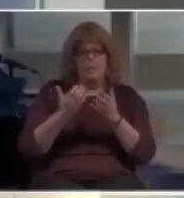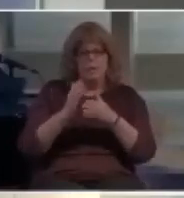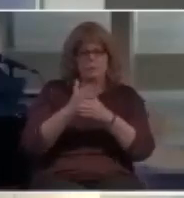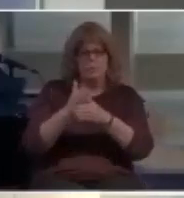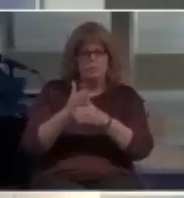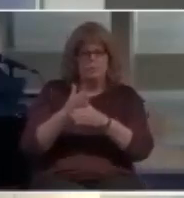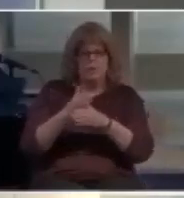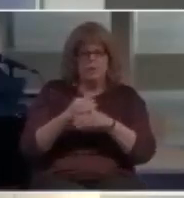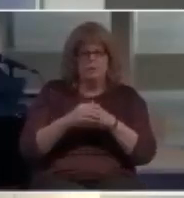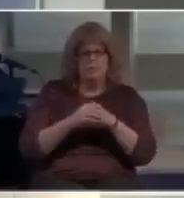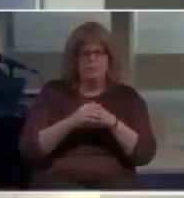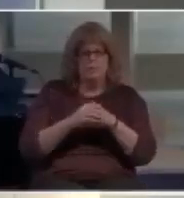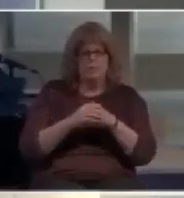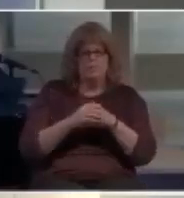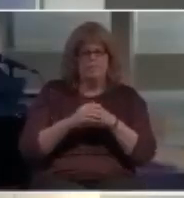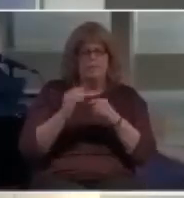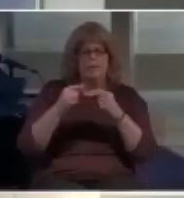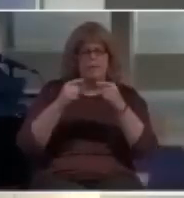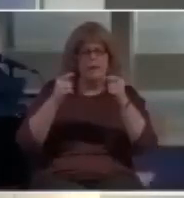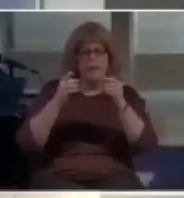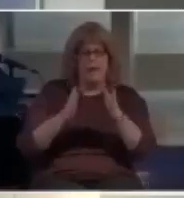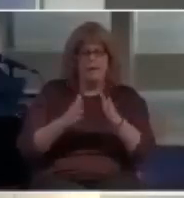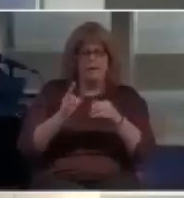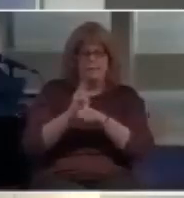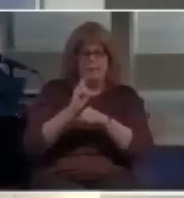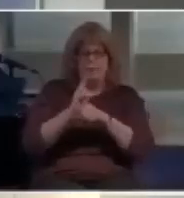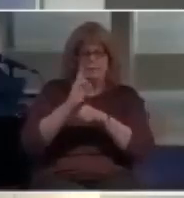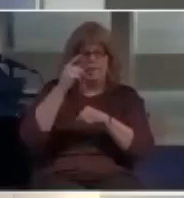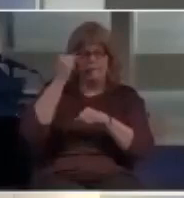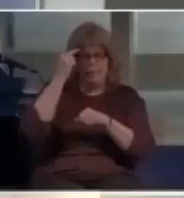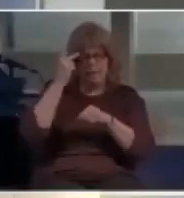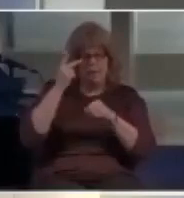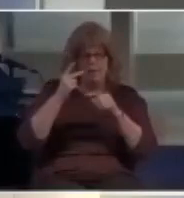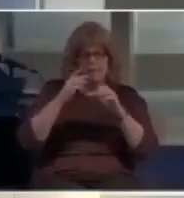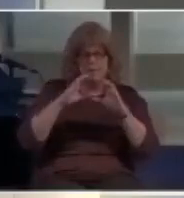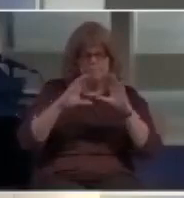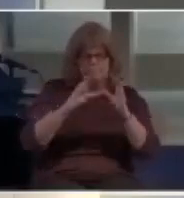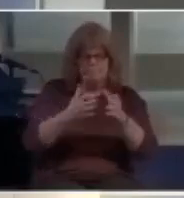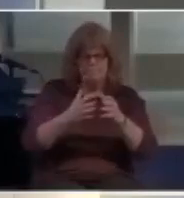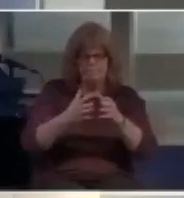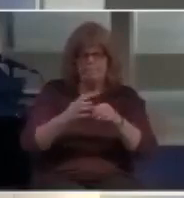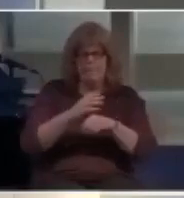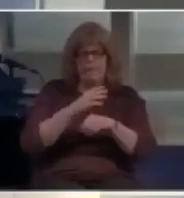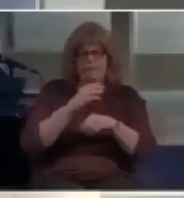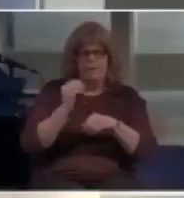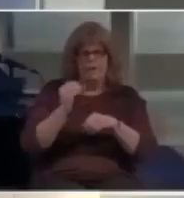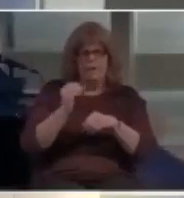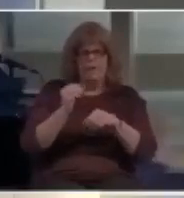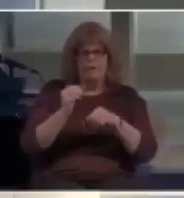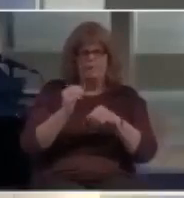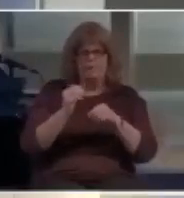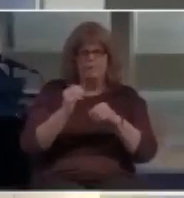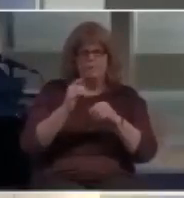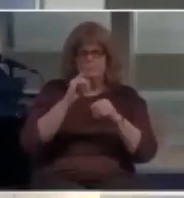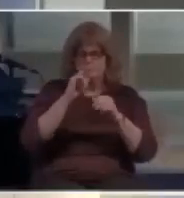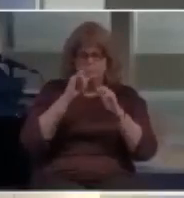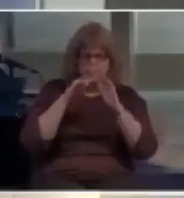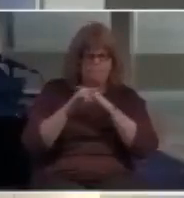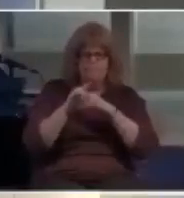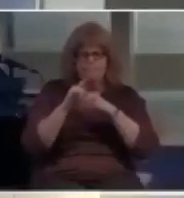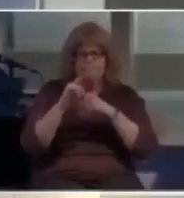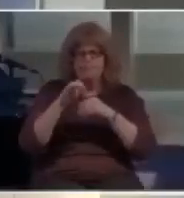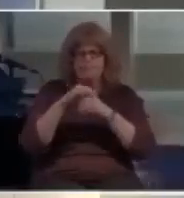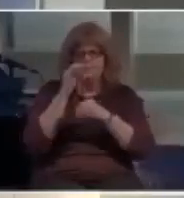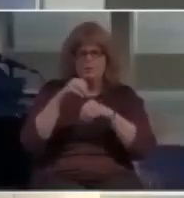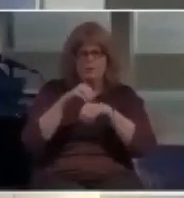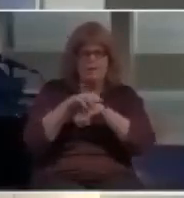share, is that not only does the enemy use political forces, and not only does he wield this deceptive spiritual